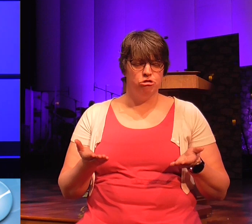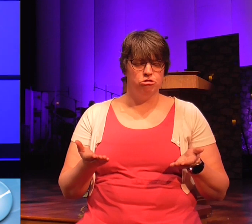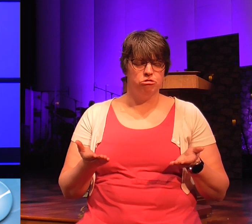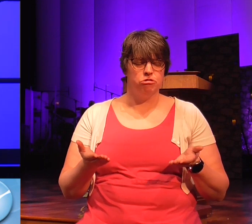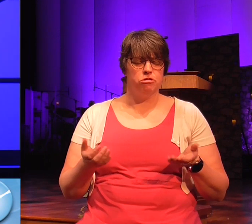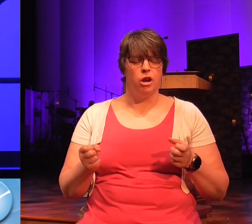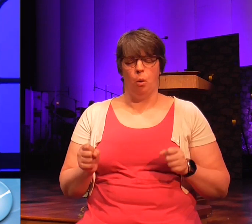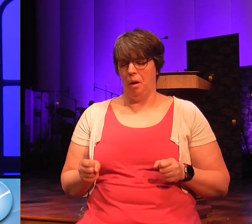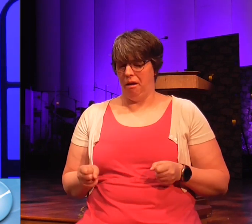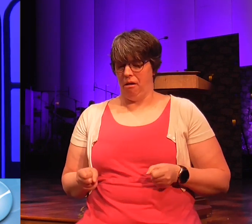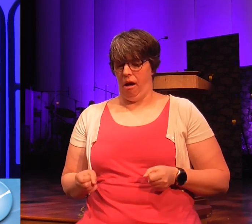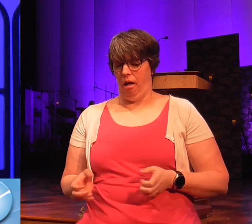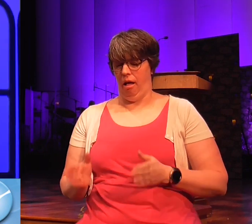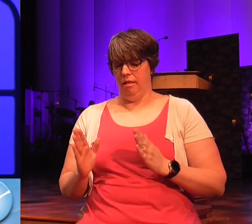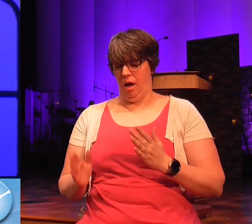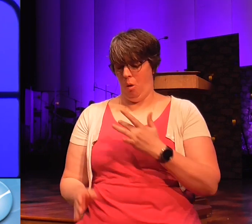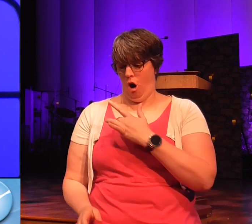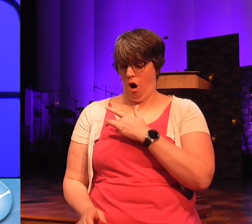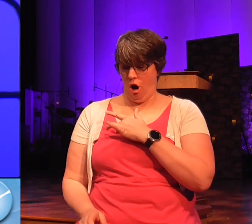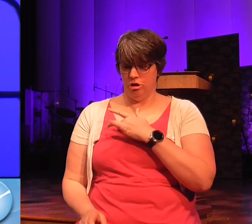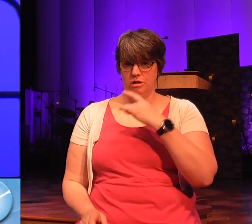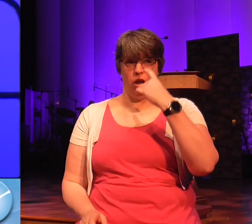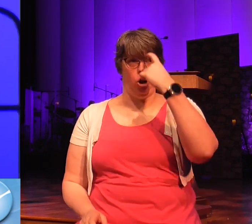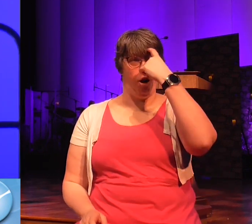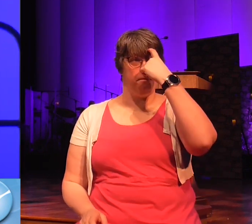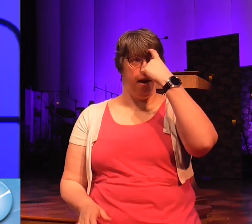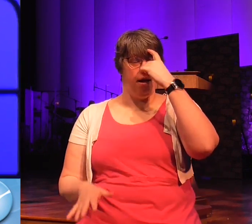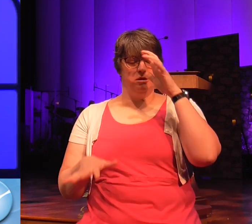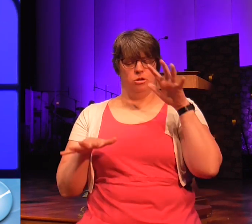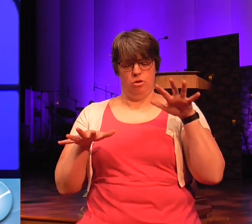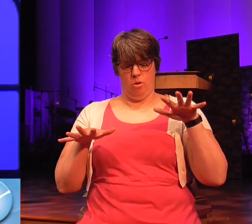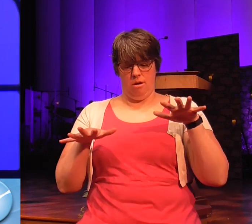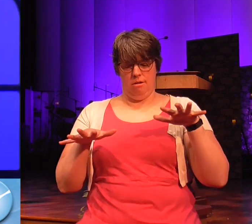to allow our hearts and our minds to rest in the